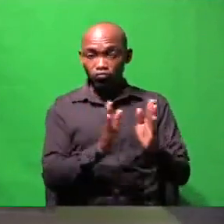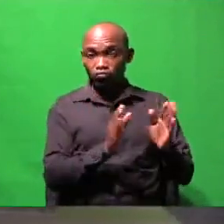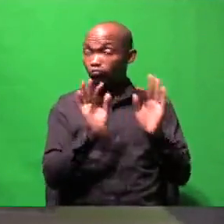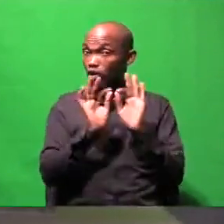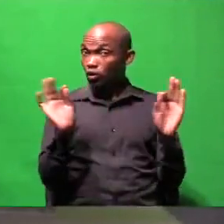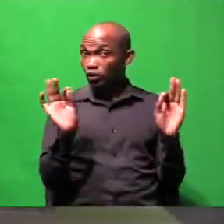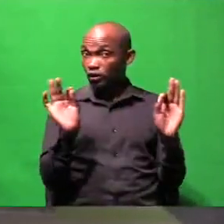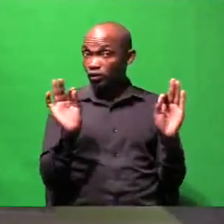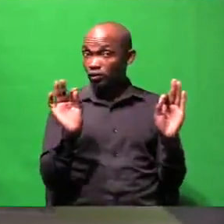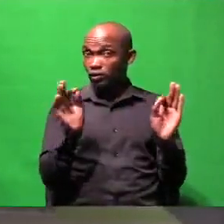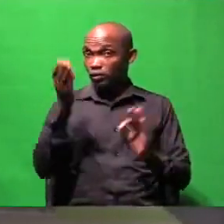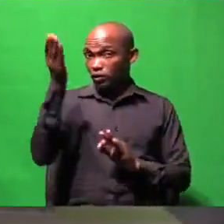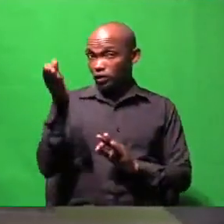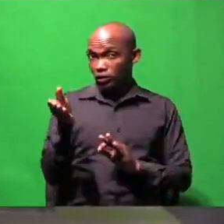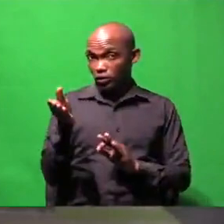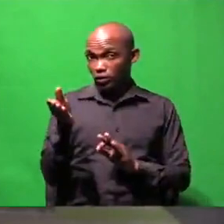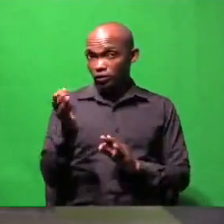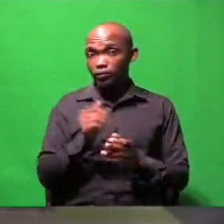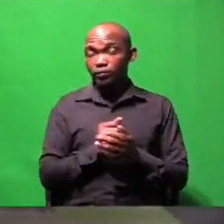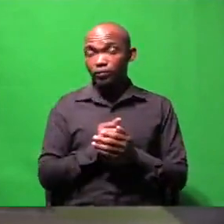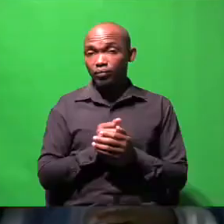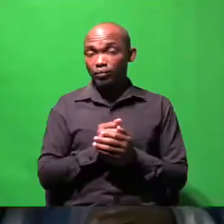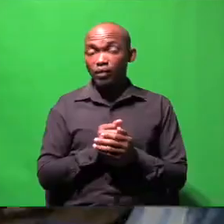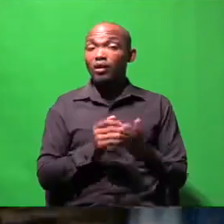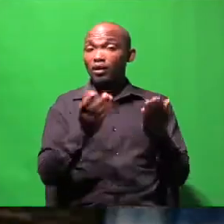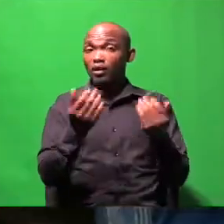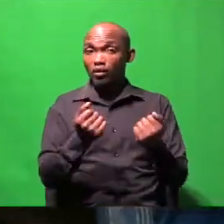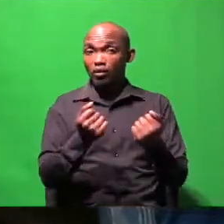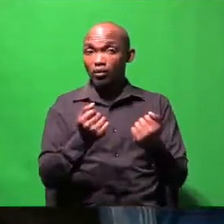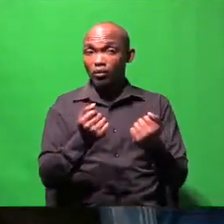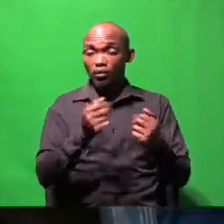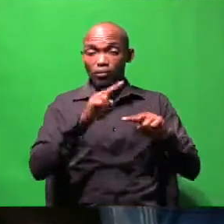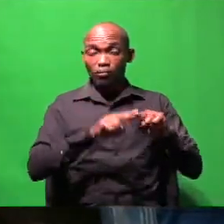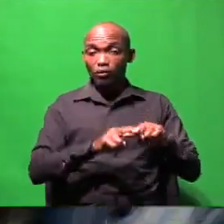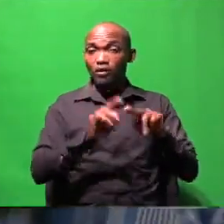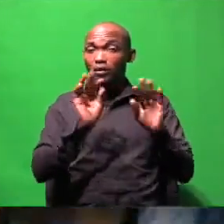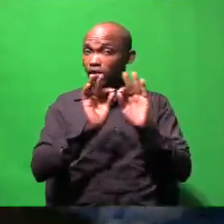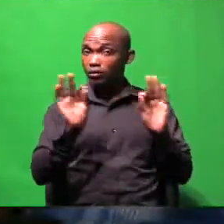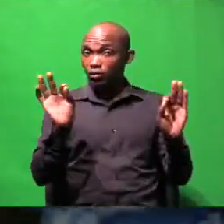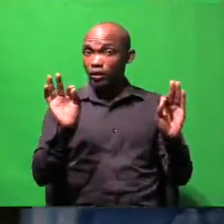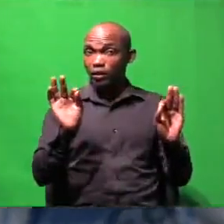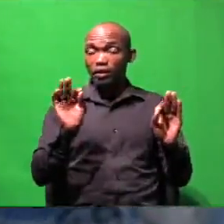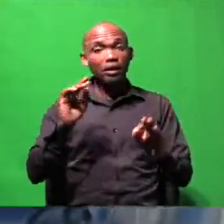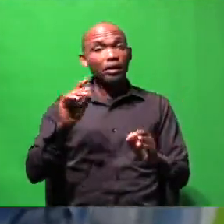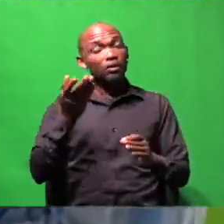the postulates, or are you be able to match them? Let me try.